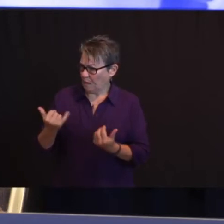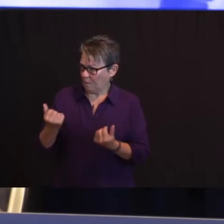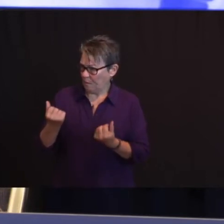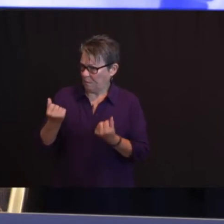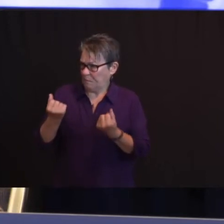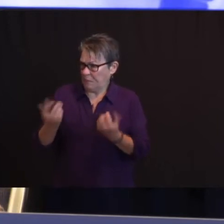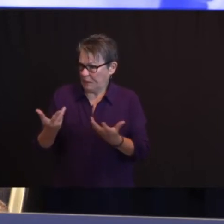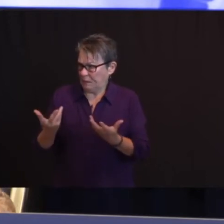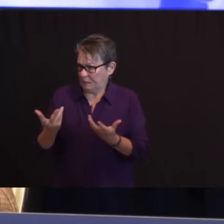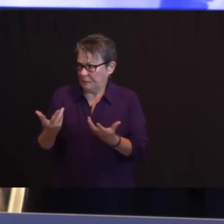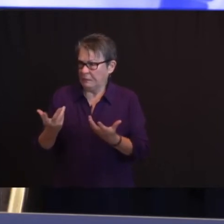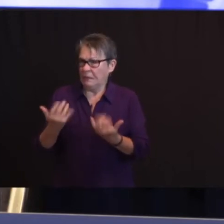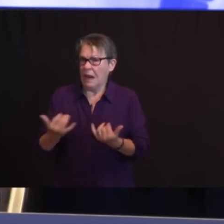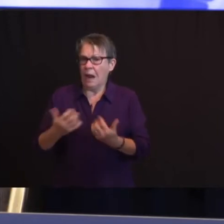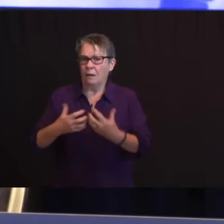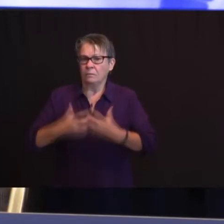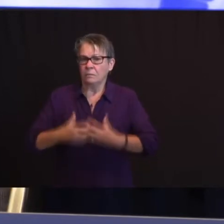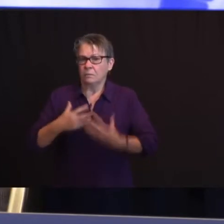quite a long period of time.